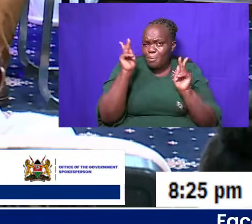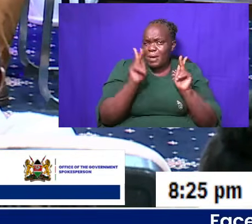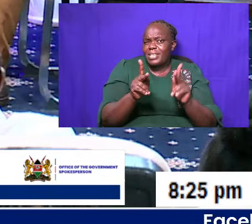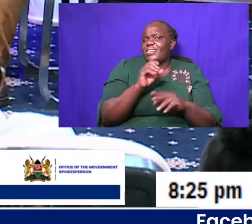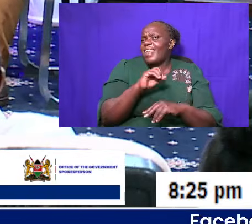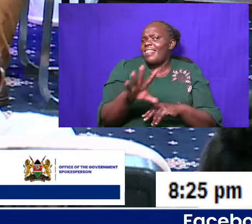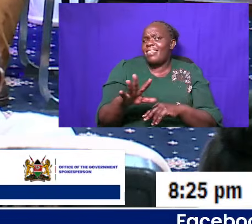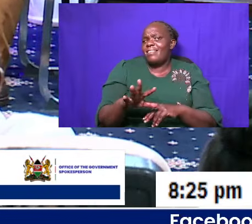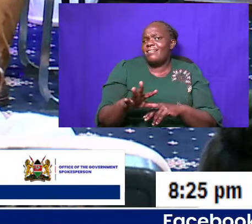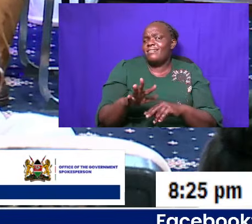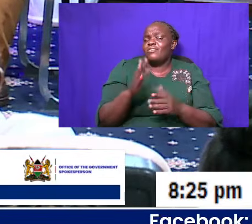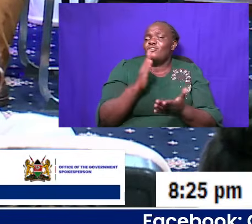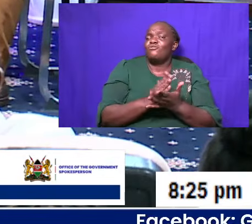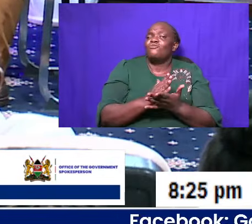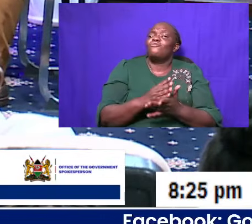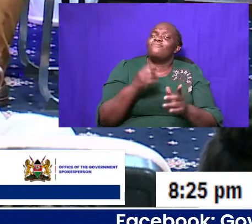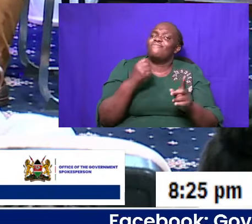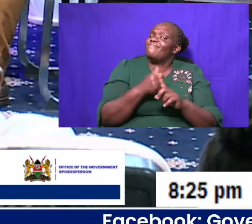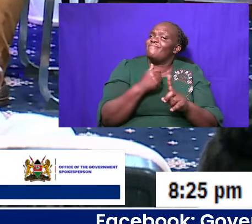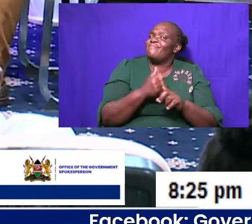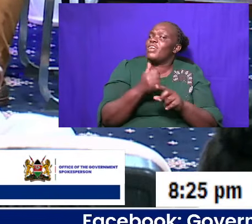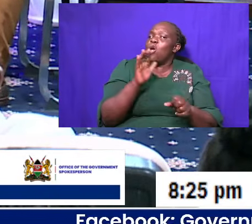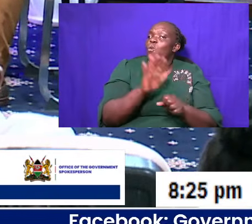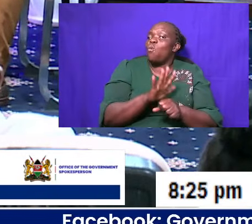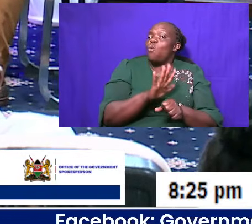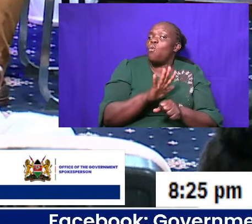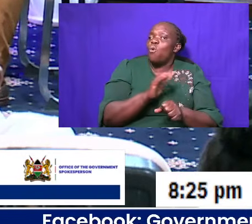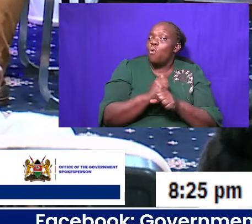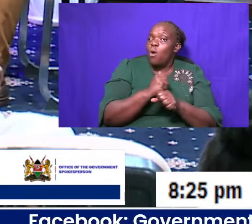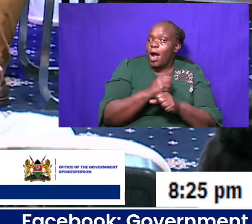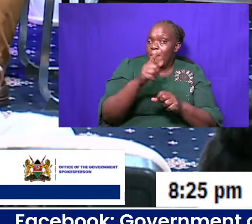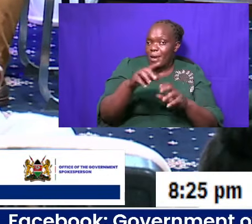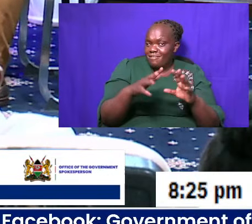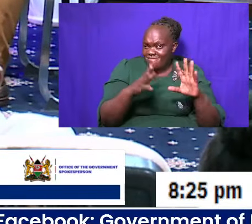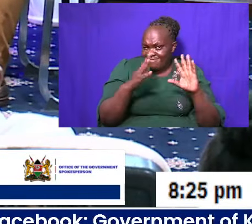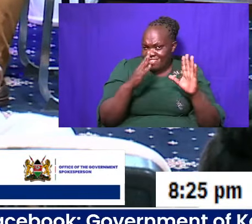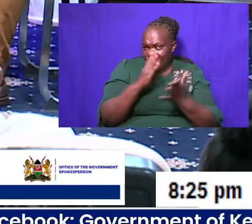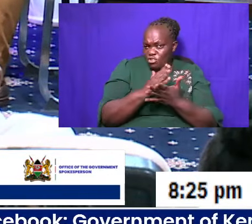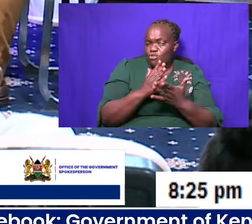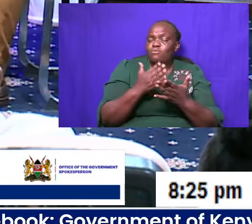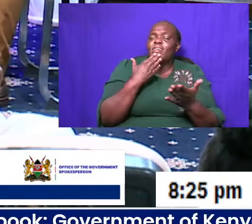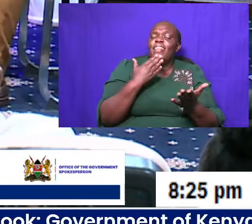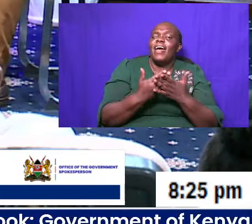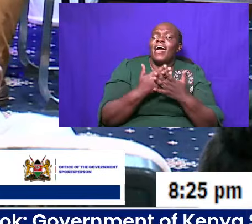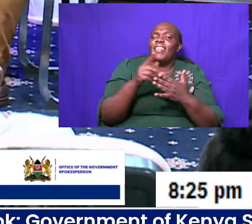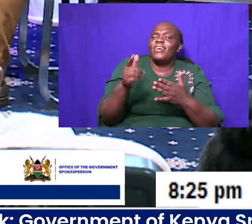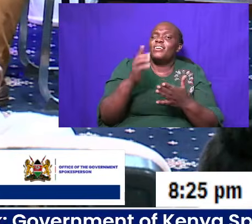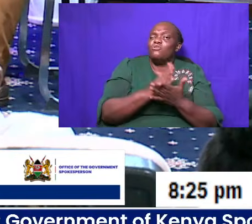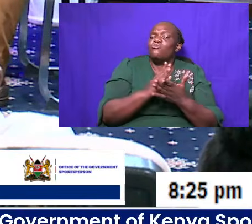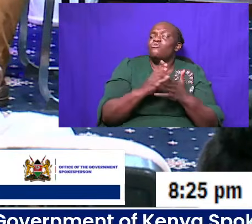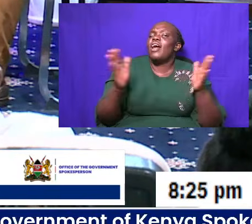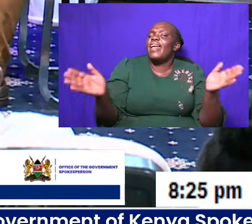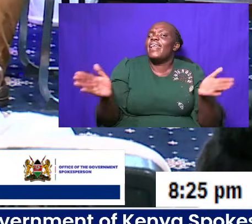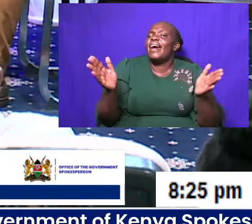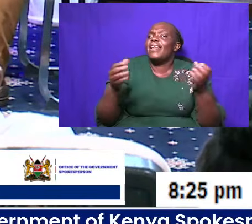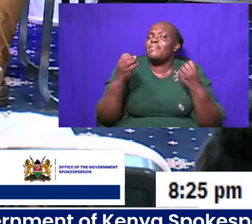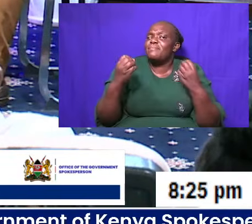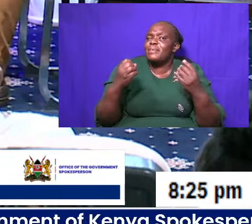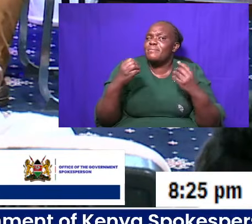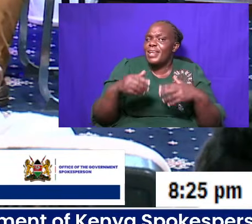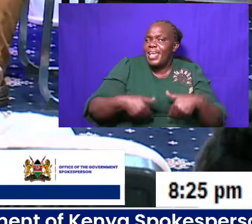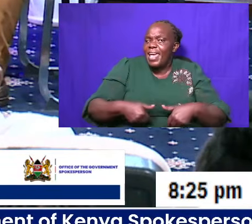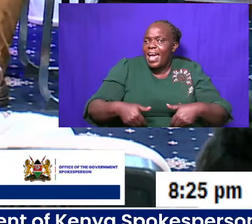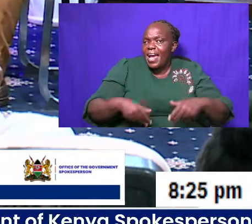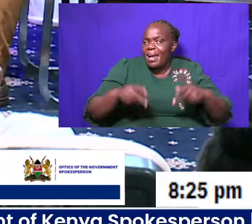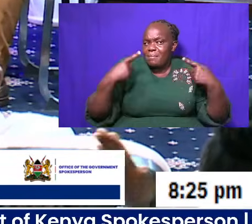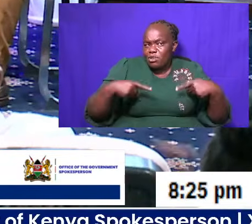jiuza? Haya, hiyo hapo. Let's really clap. You know, mimi nashukuru hiyo man. Kwa sababu you are encouraging so many young people. And actually mpige